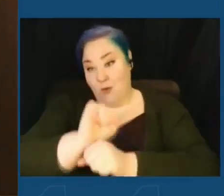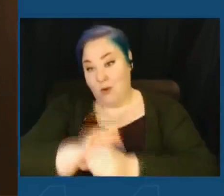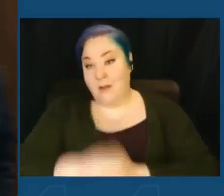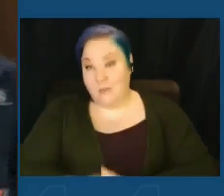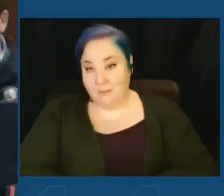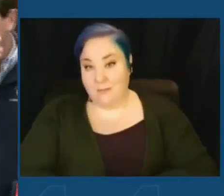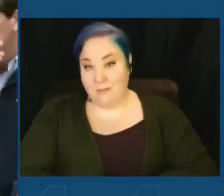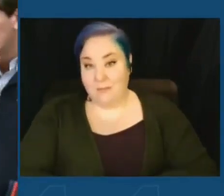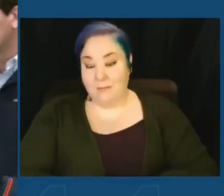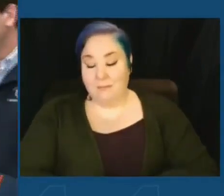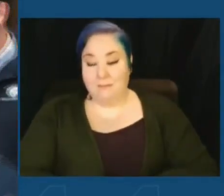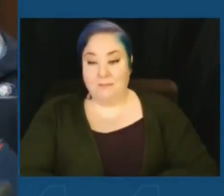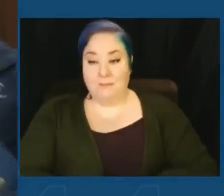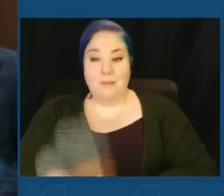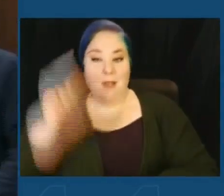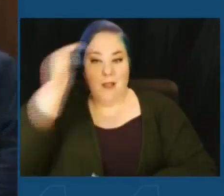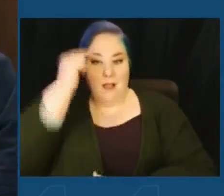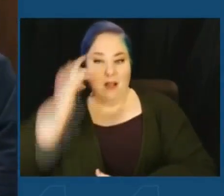Any questions at this time?